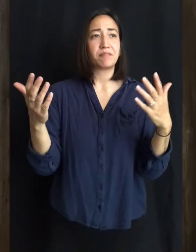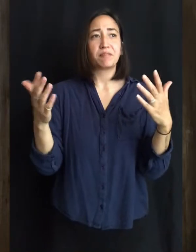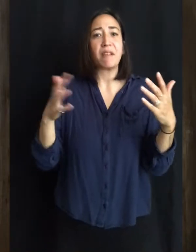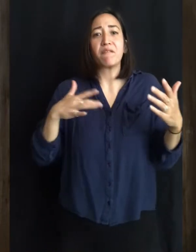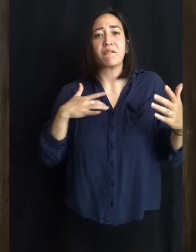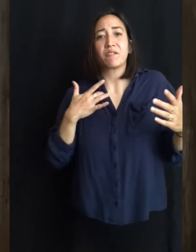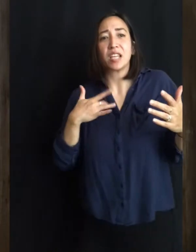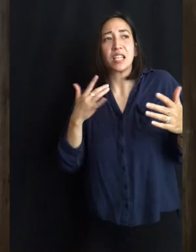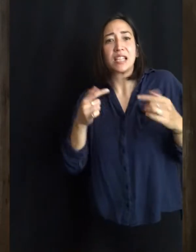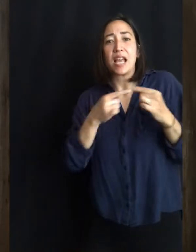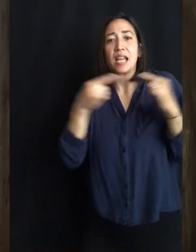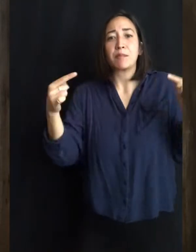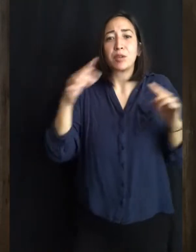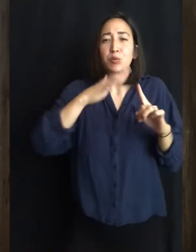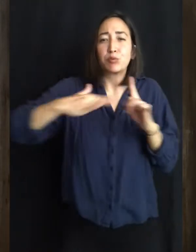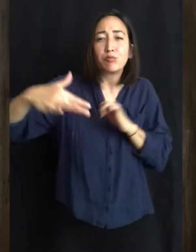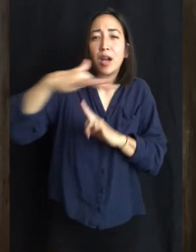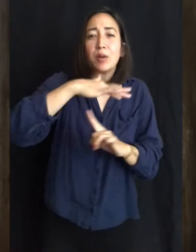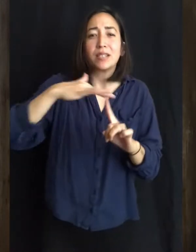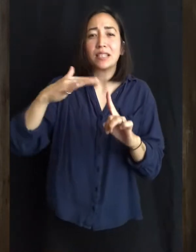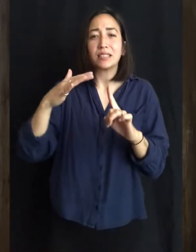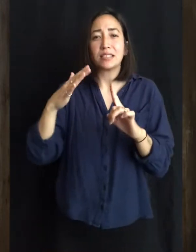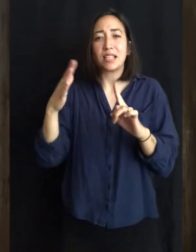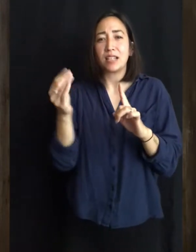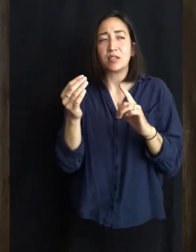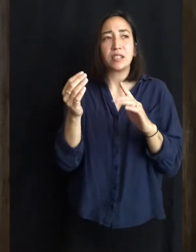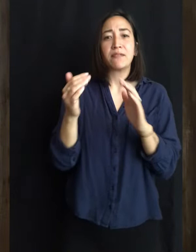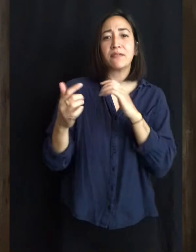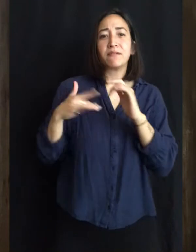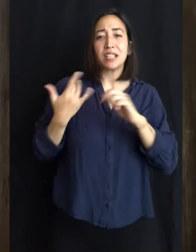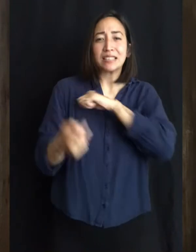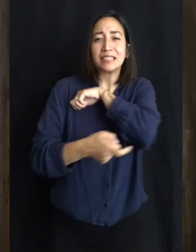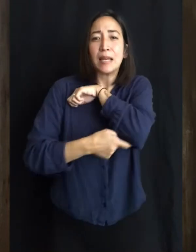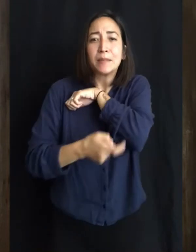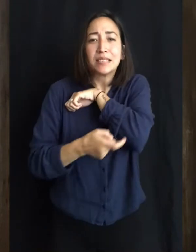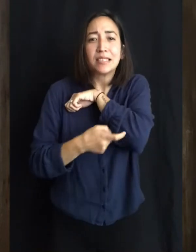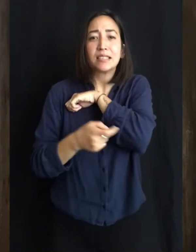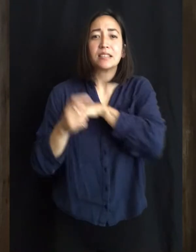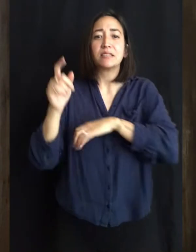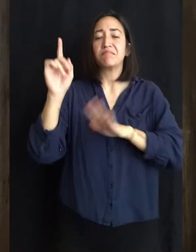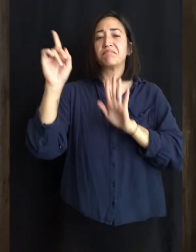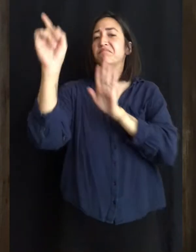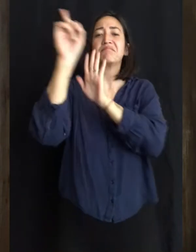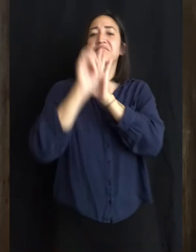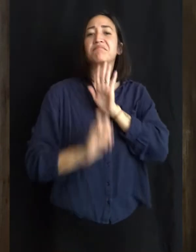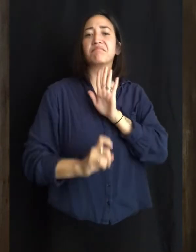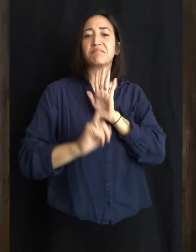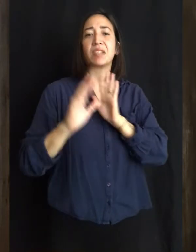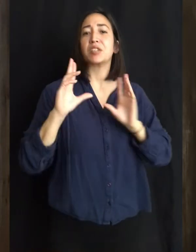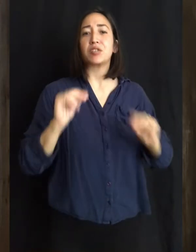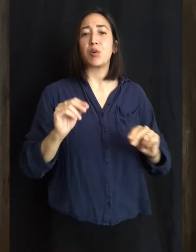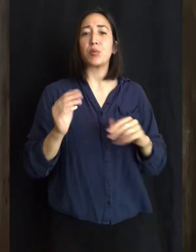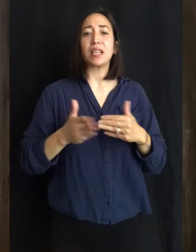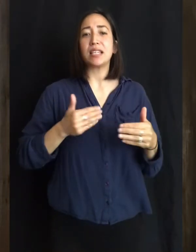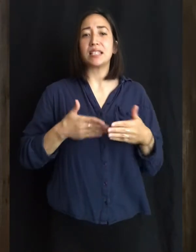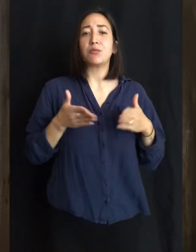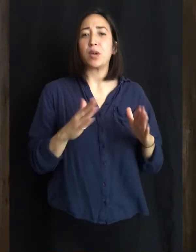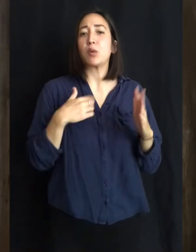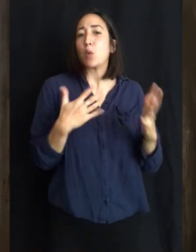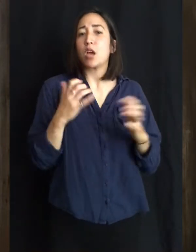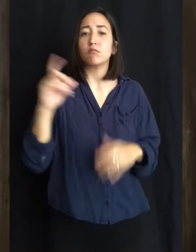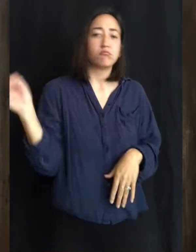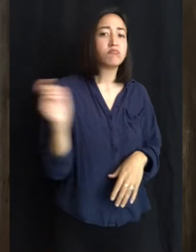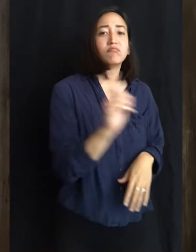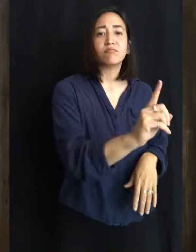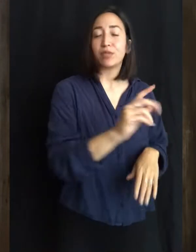by our own self, the enemy himself, to come down from our own cross to take the easy route, the easy way. But we